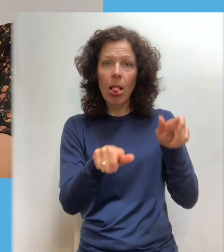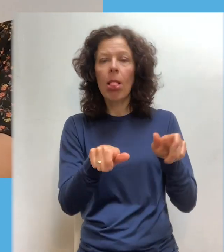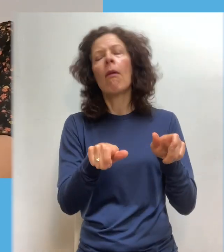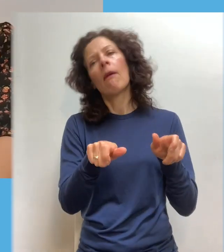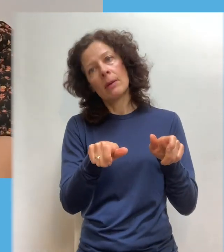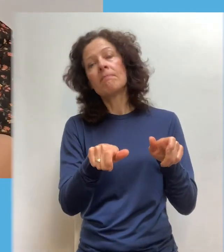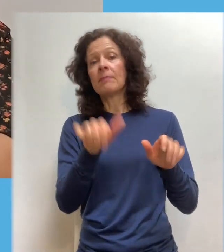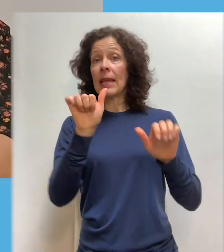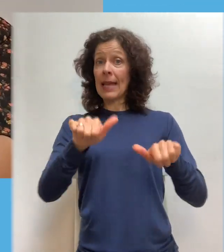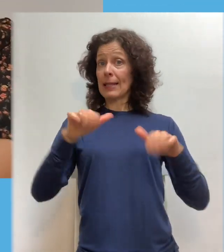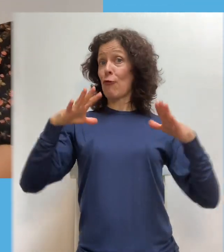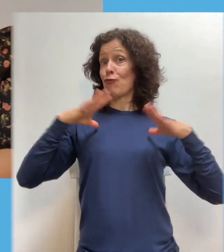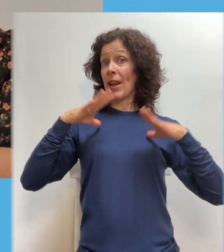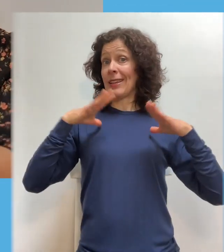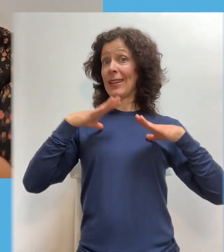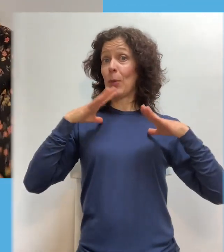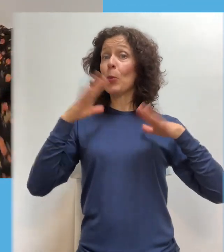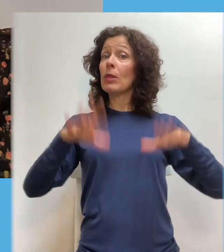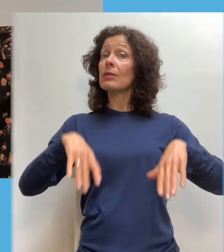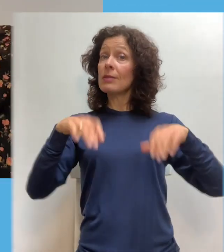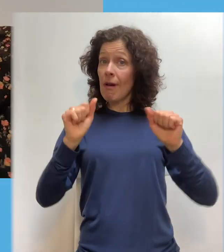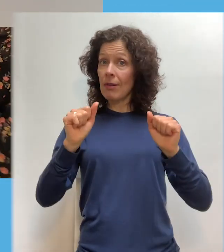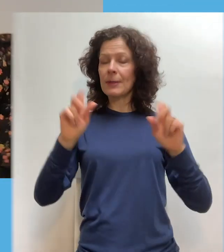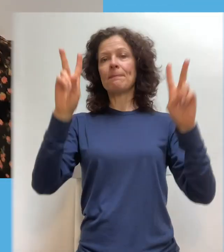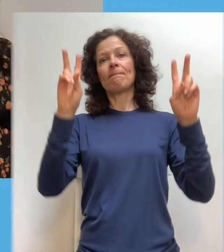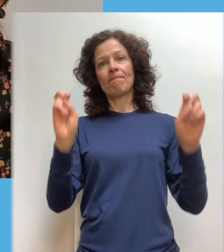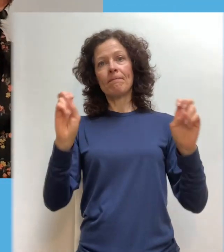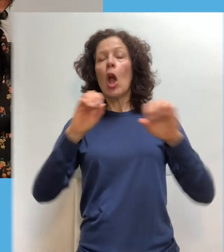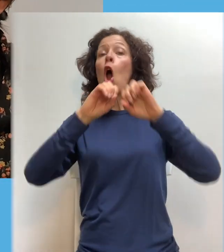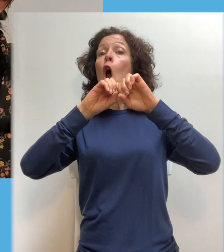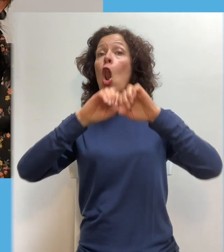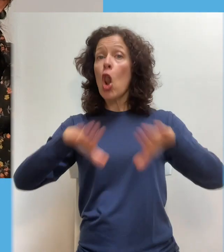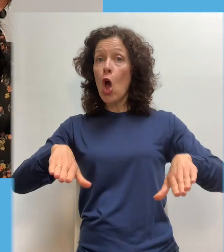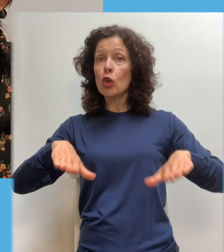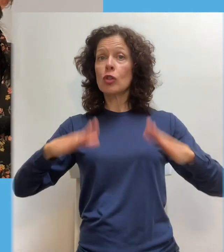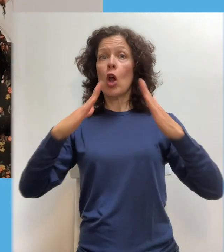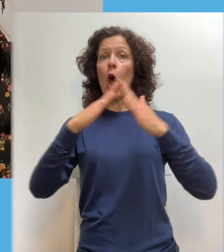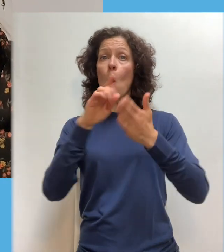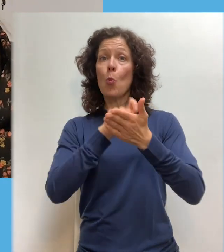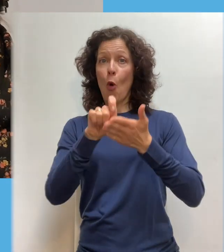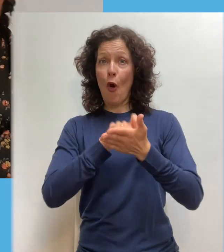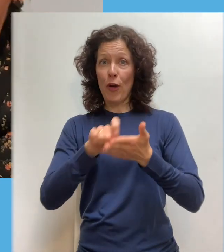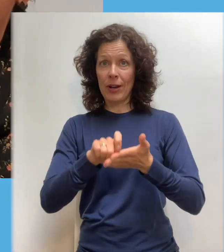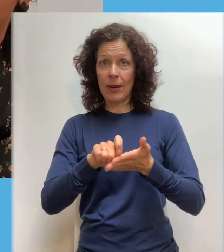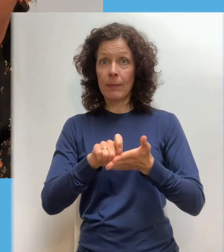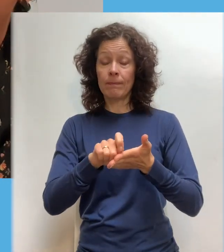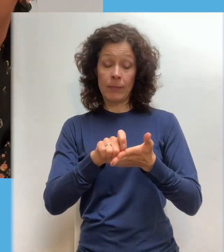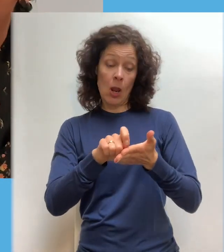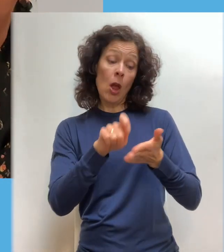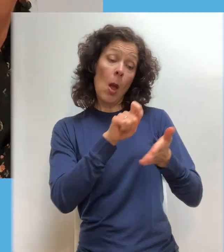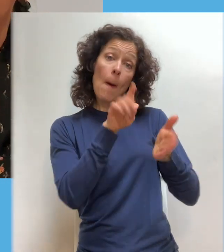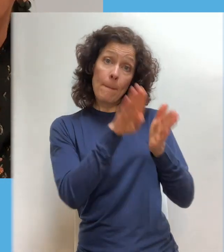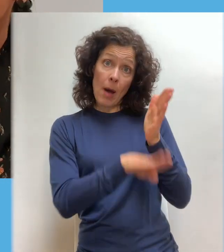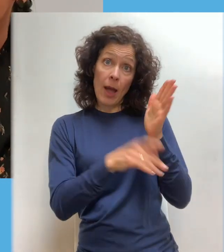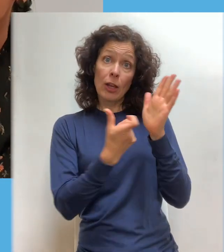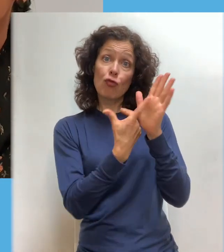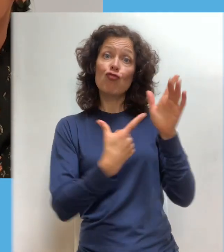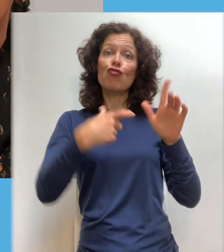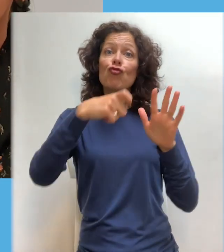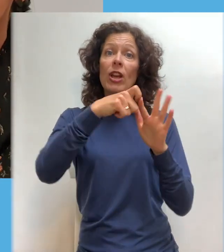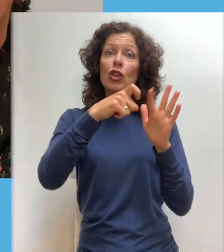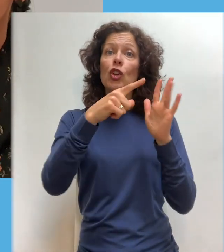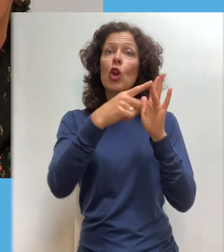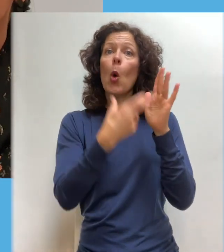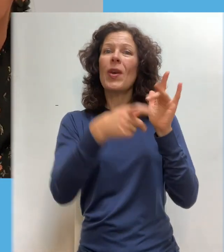And yes, so here I will begin. The Lost Homework by author Richard